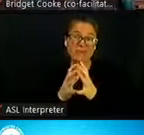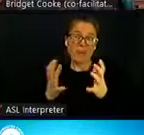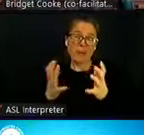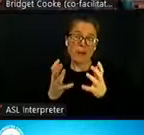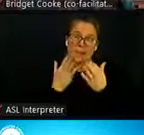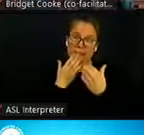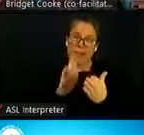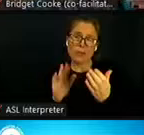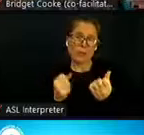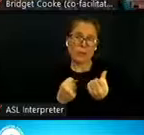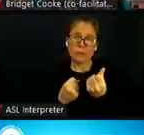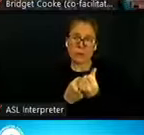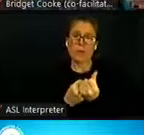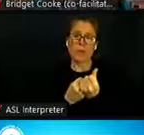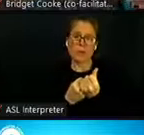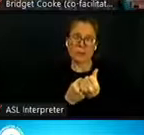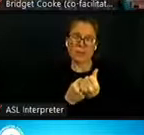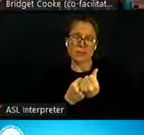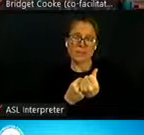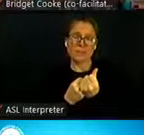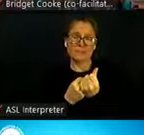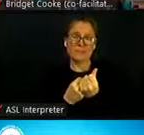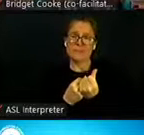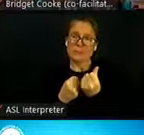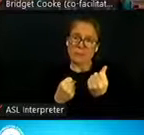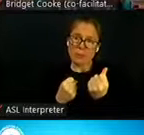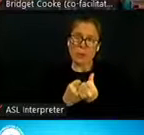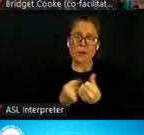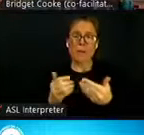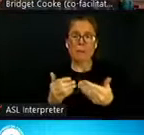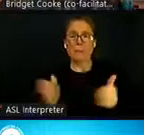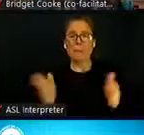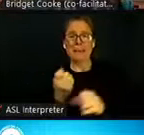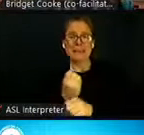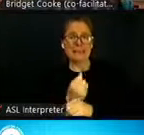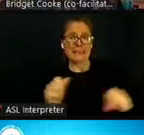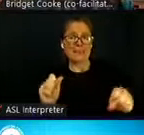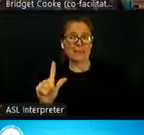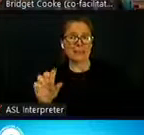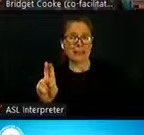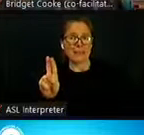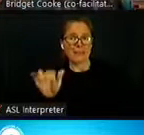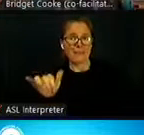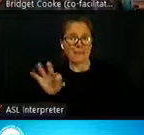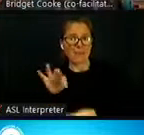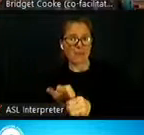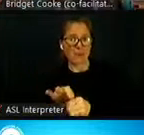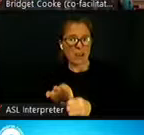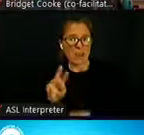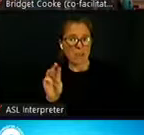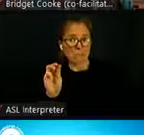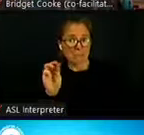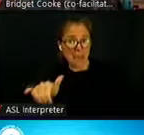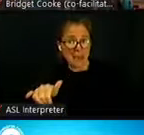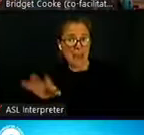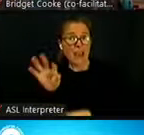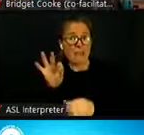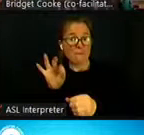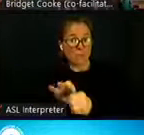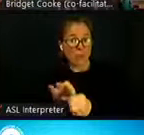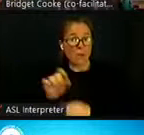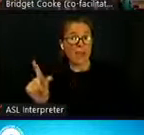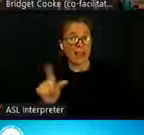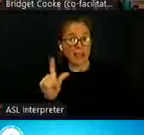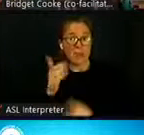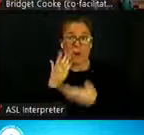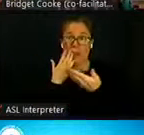demonstrated in supporting our public safety levy back in May, and as well as the library levy. We appreciate the